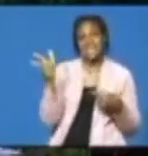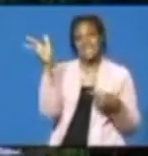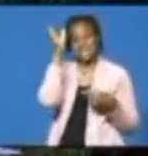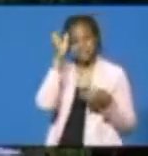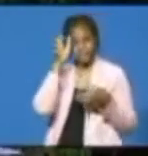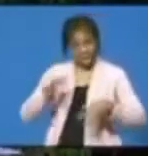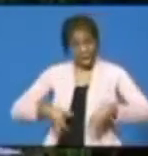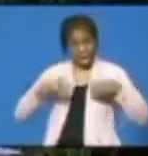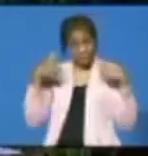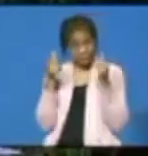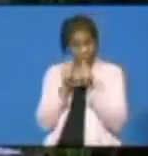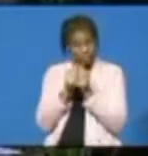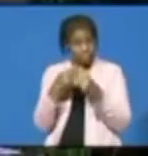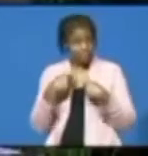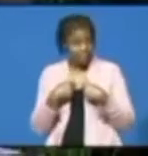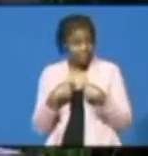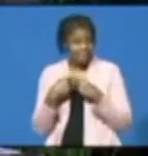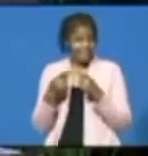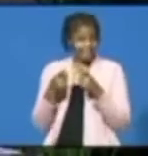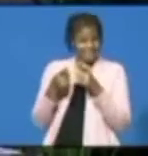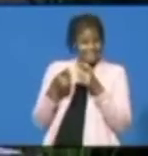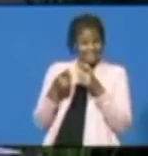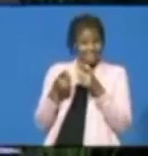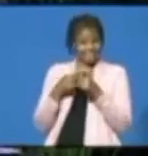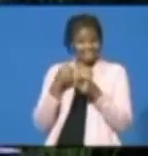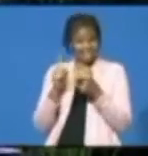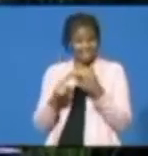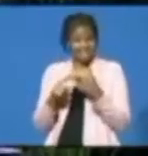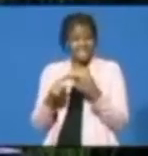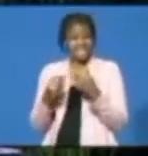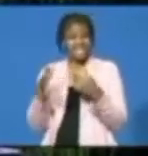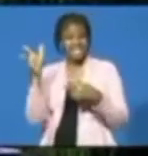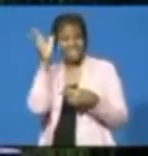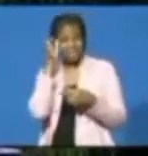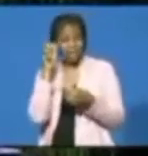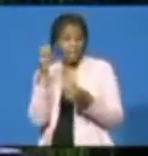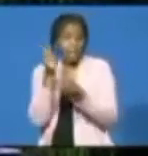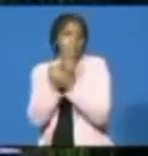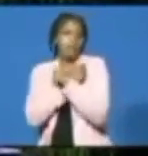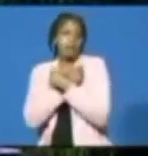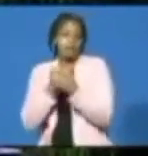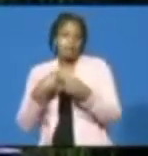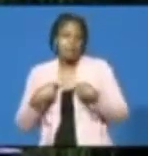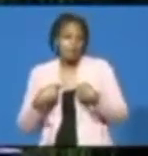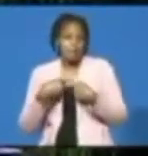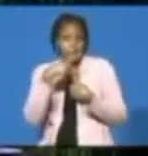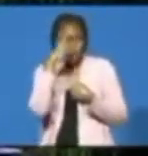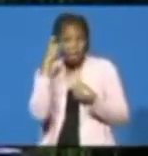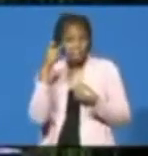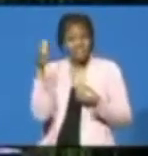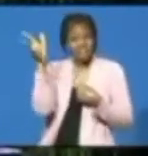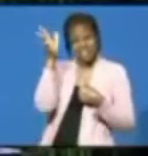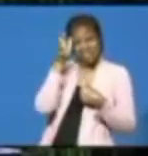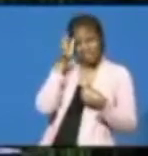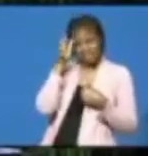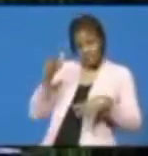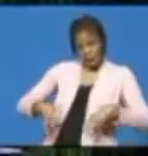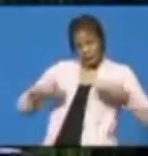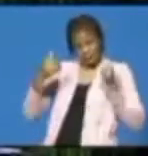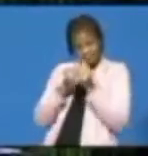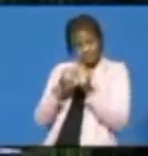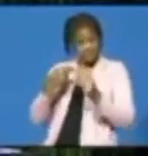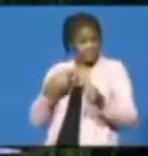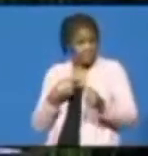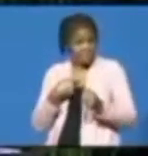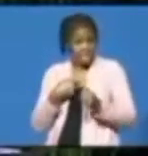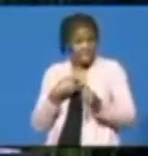me than the devil be in love with me. Because if the devil is mad with me, it's